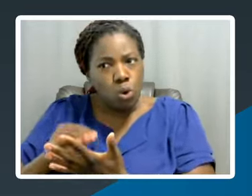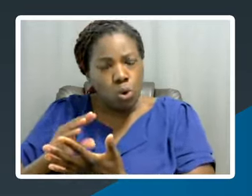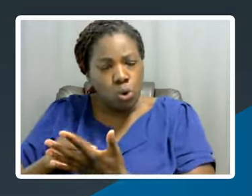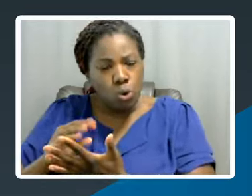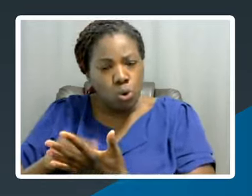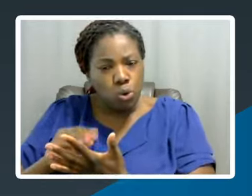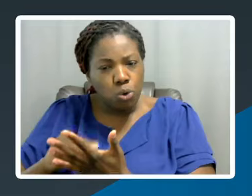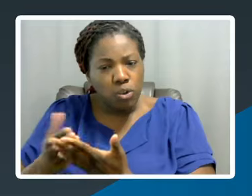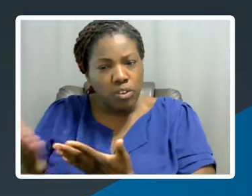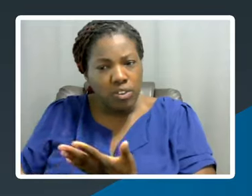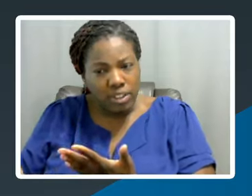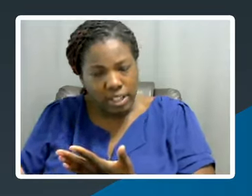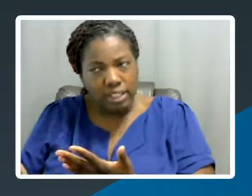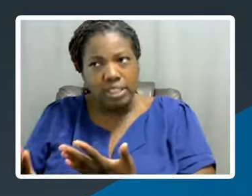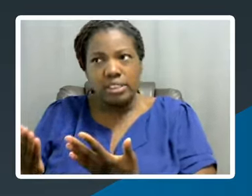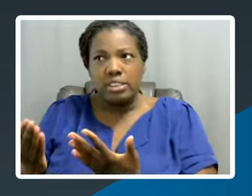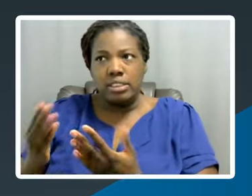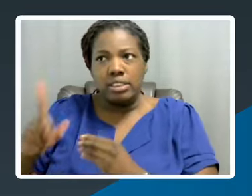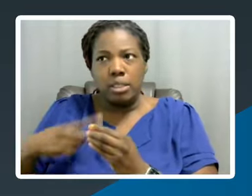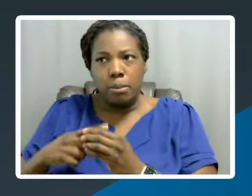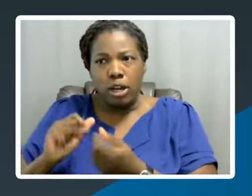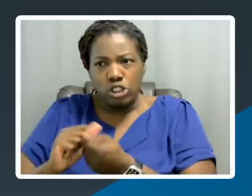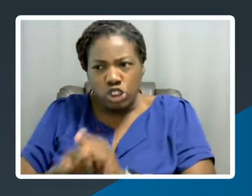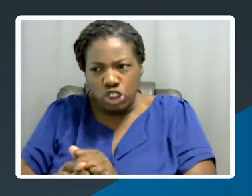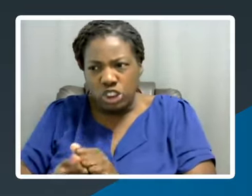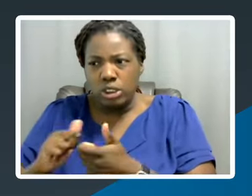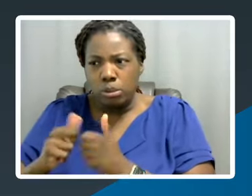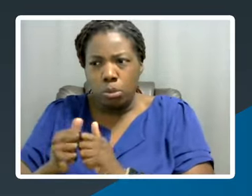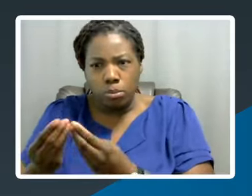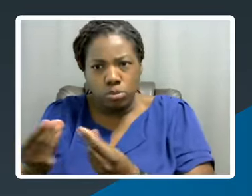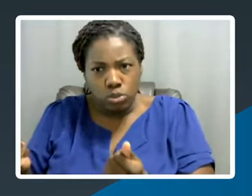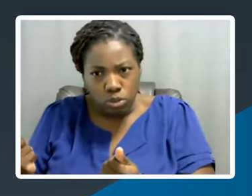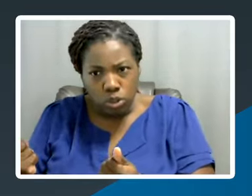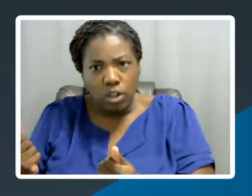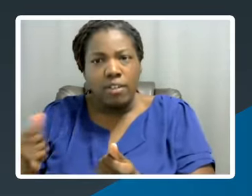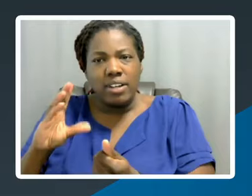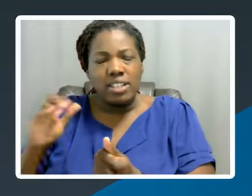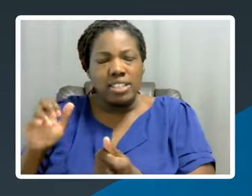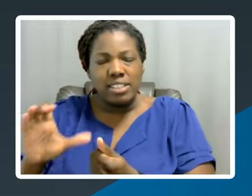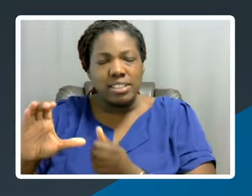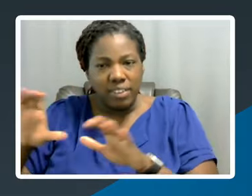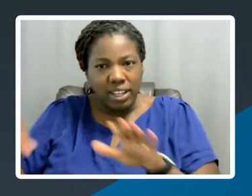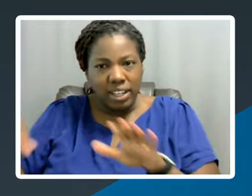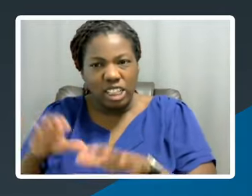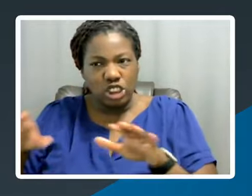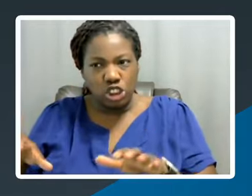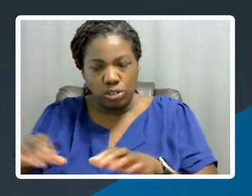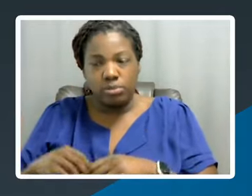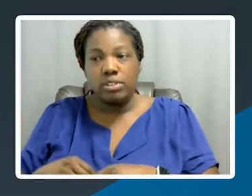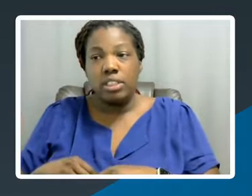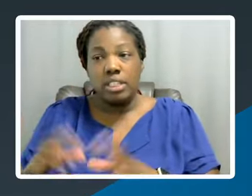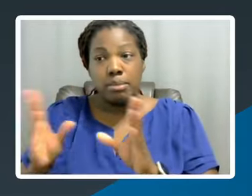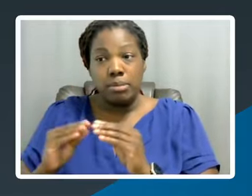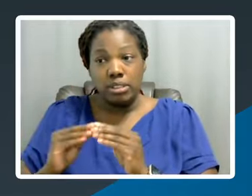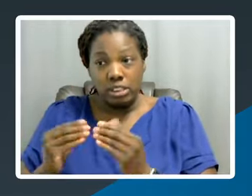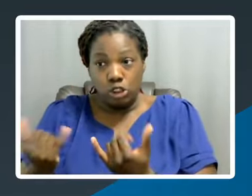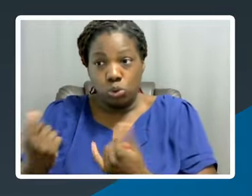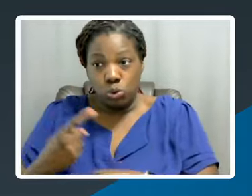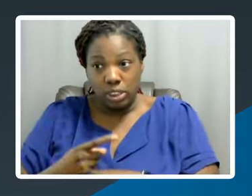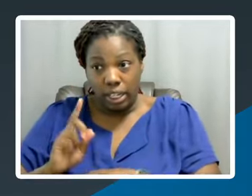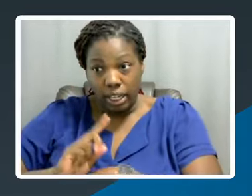about change and problem solving and civic action in different ways. There's a session today at